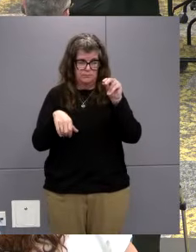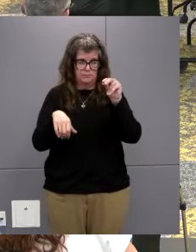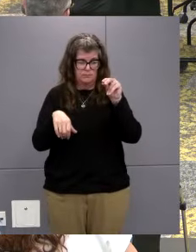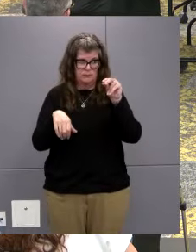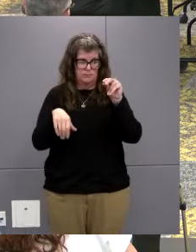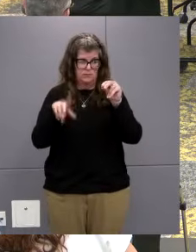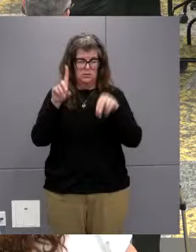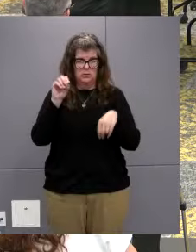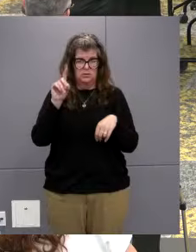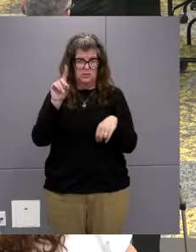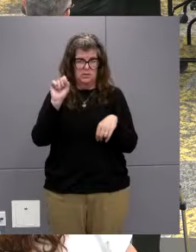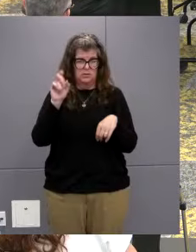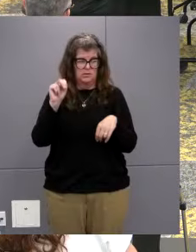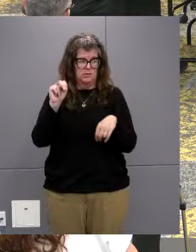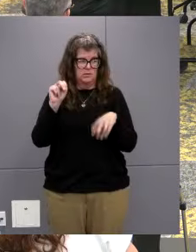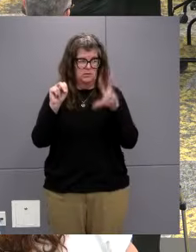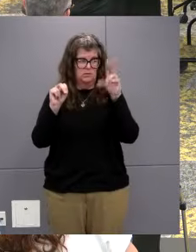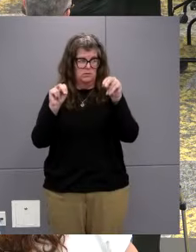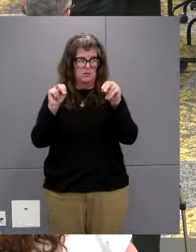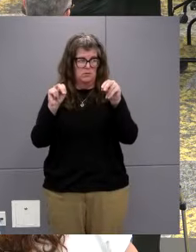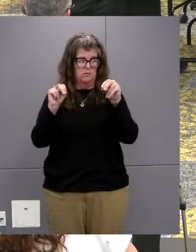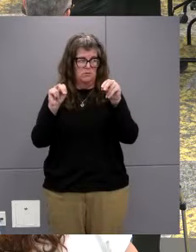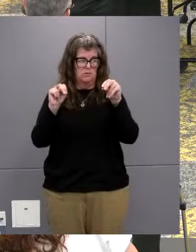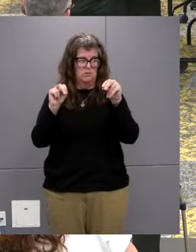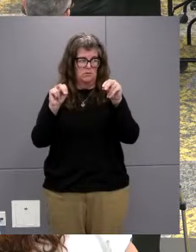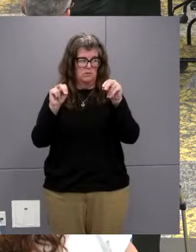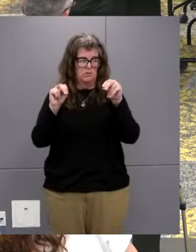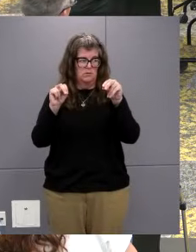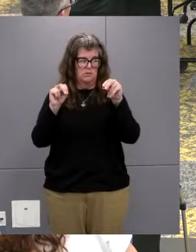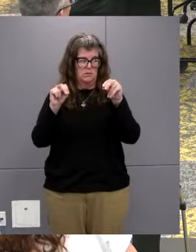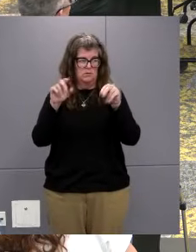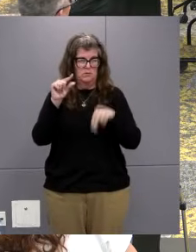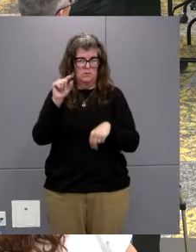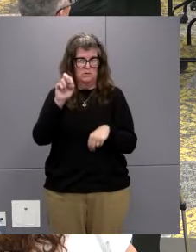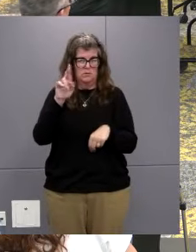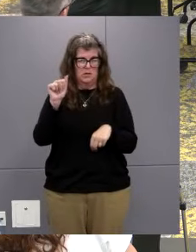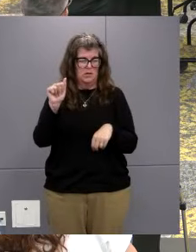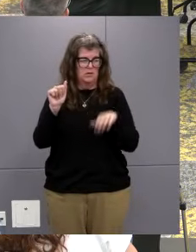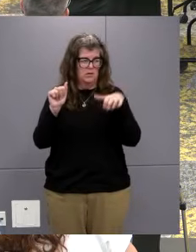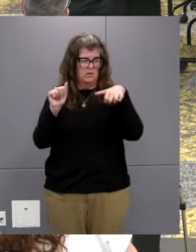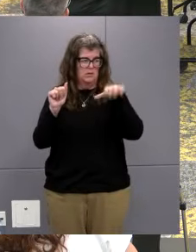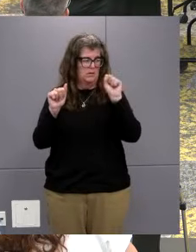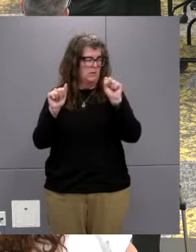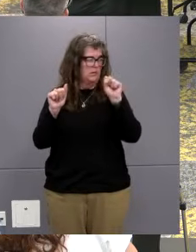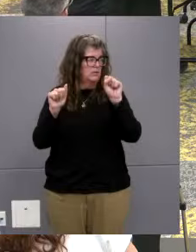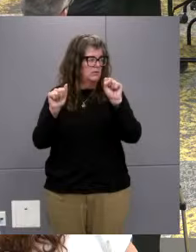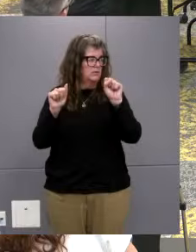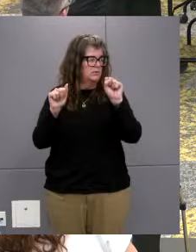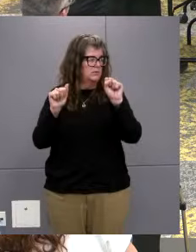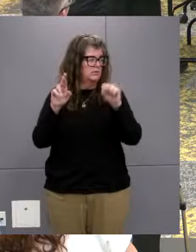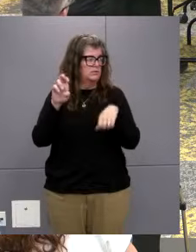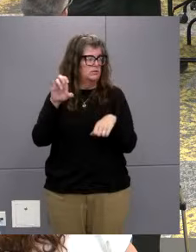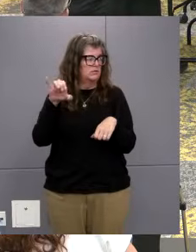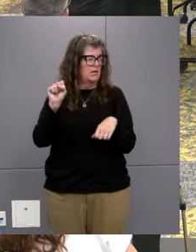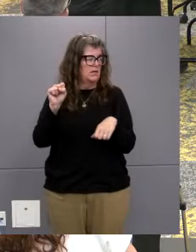Trustee Dotson? No. Trustee Guerra? Yes. Trustee